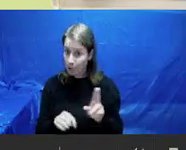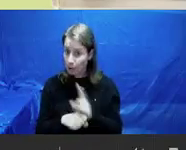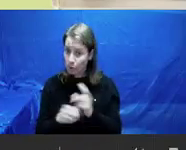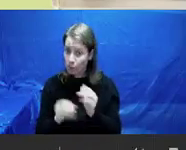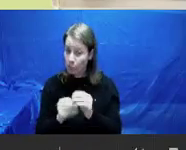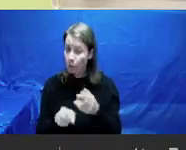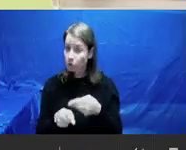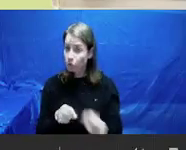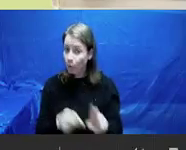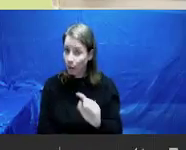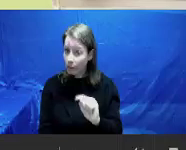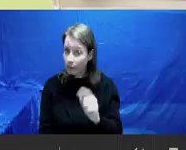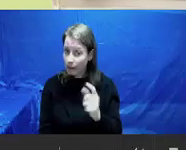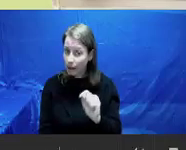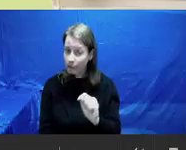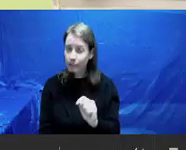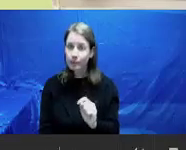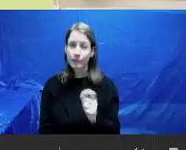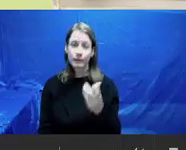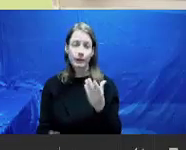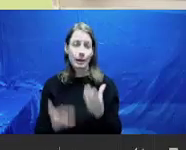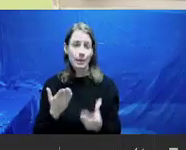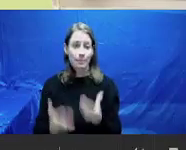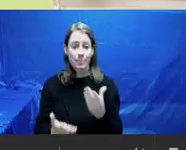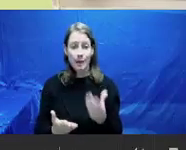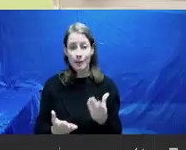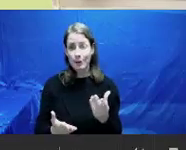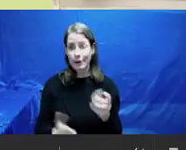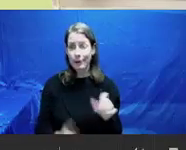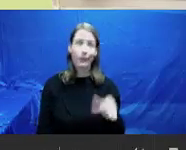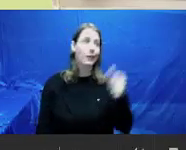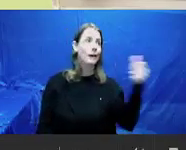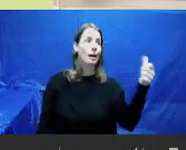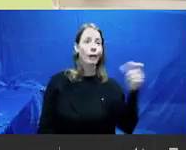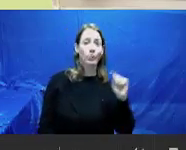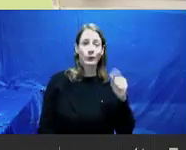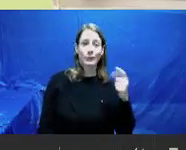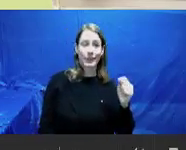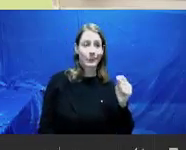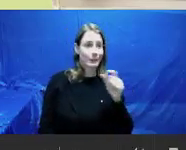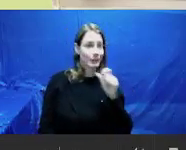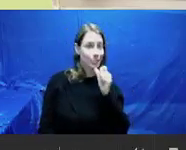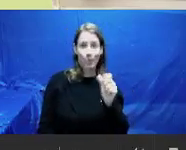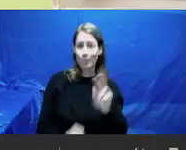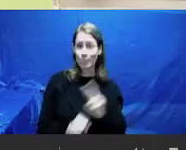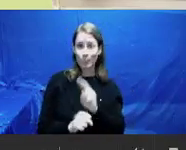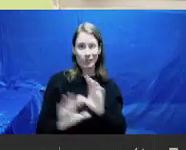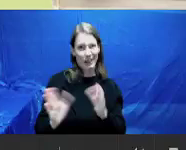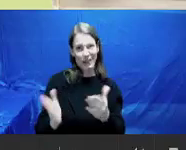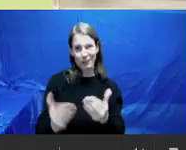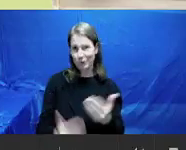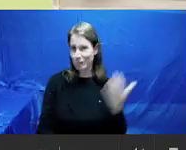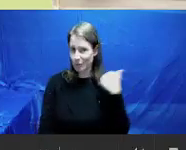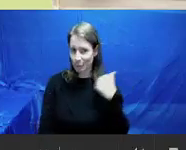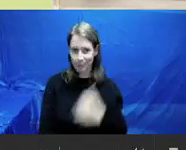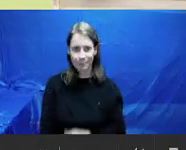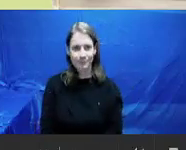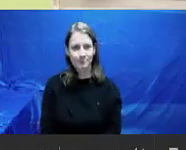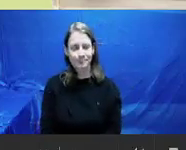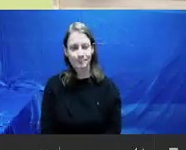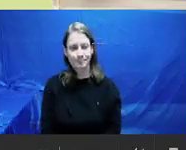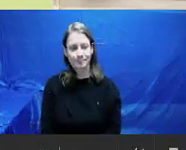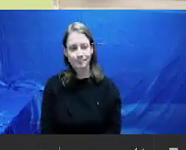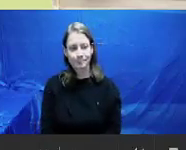you can match text with task in that way? Finally, another way to increase complexity is